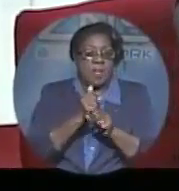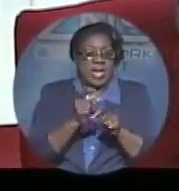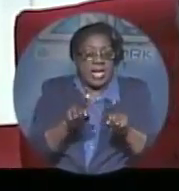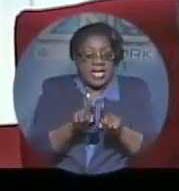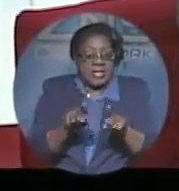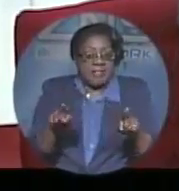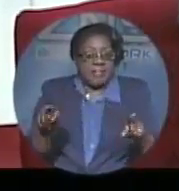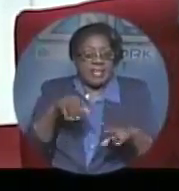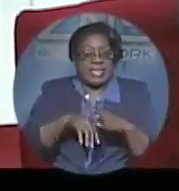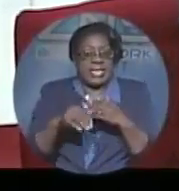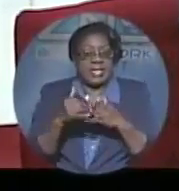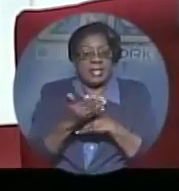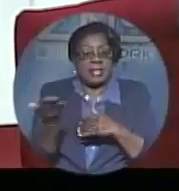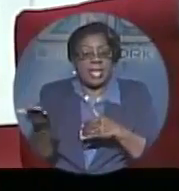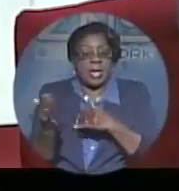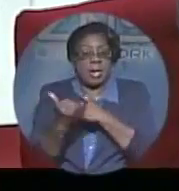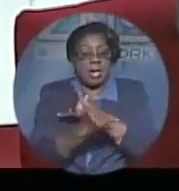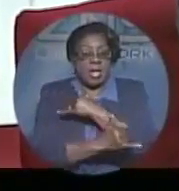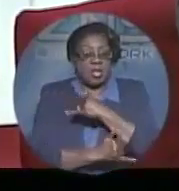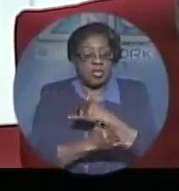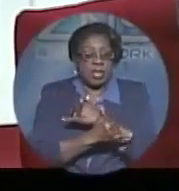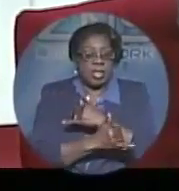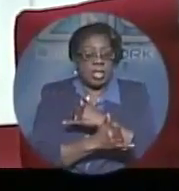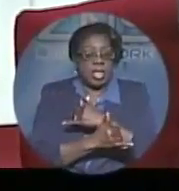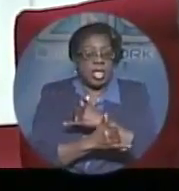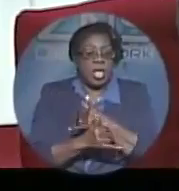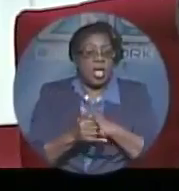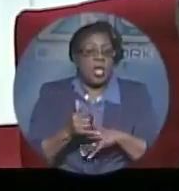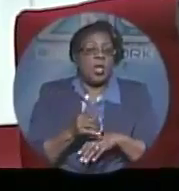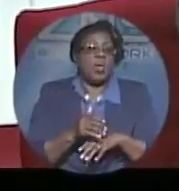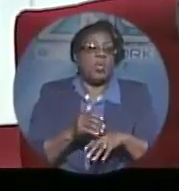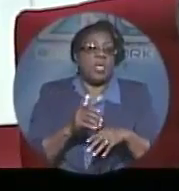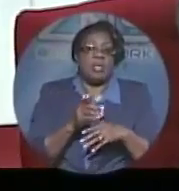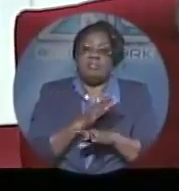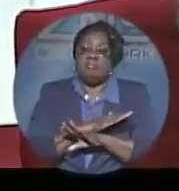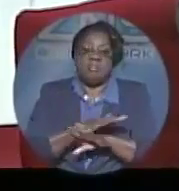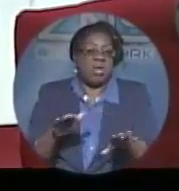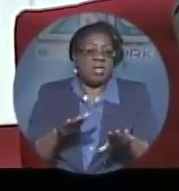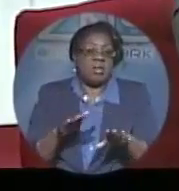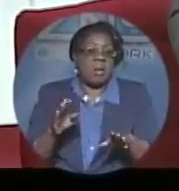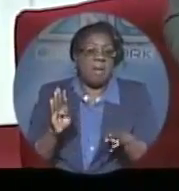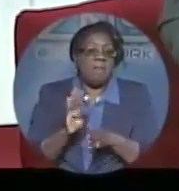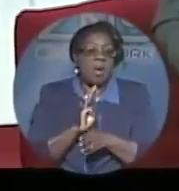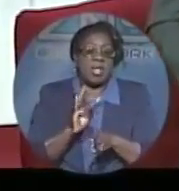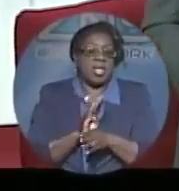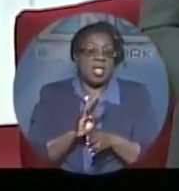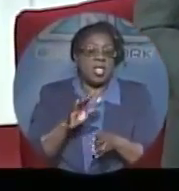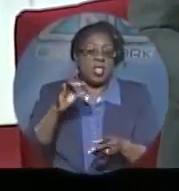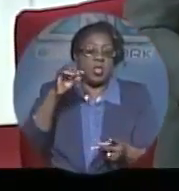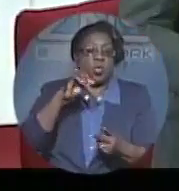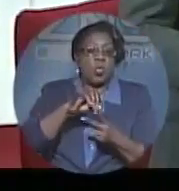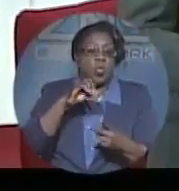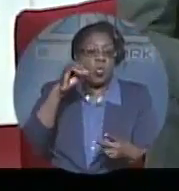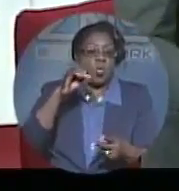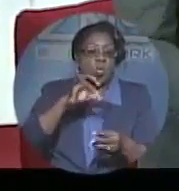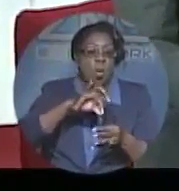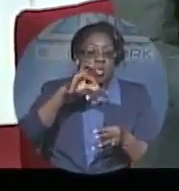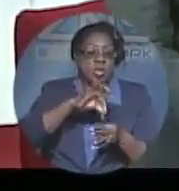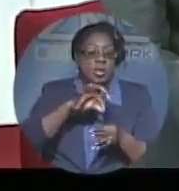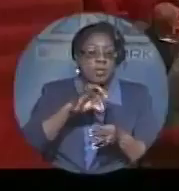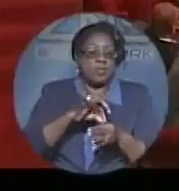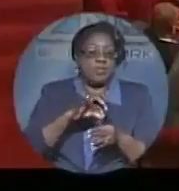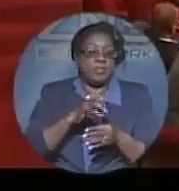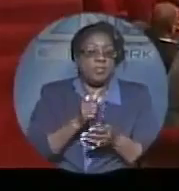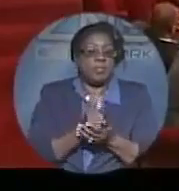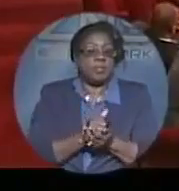their country would seek not to cast a vote to determine the outcome of governance in